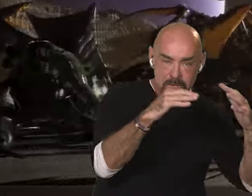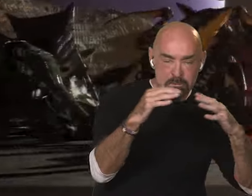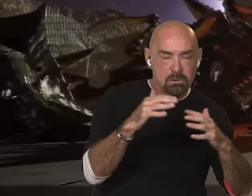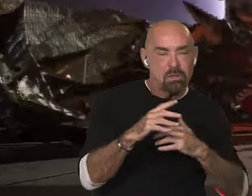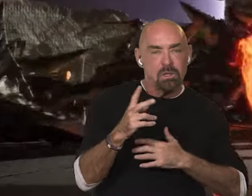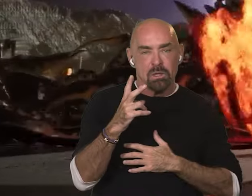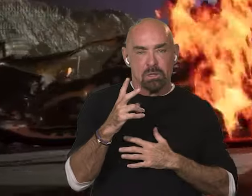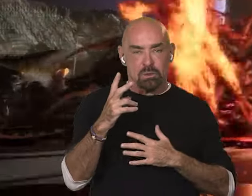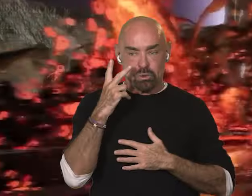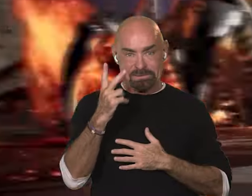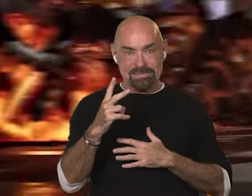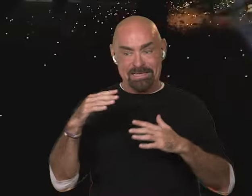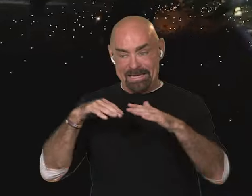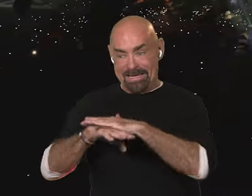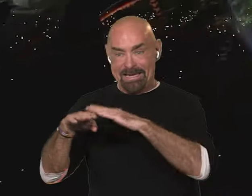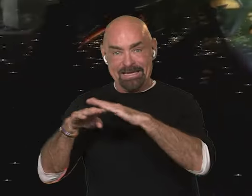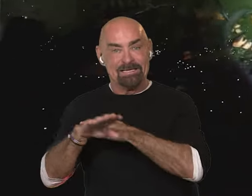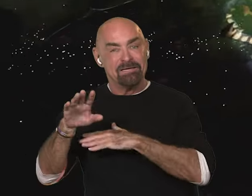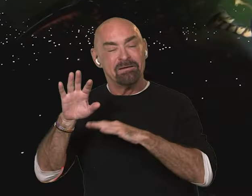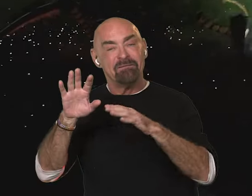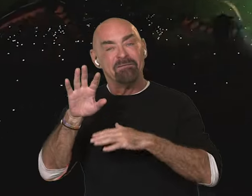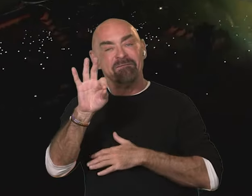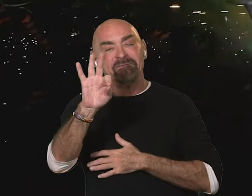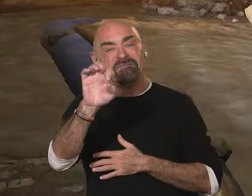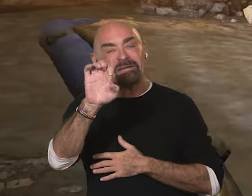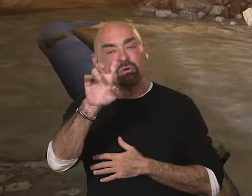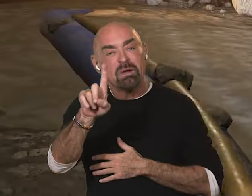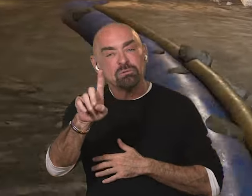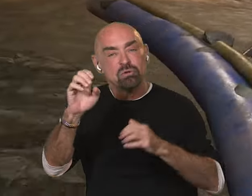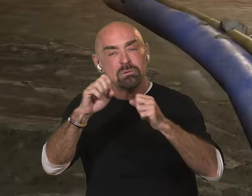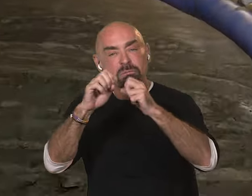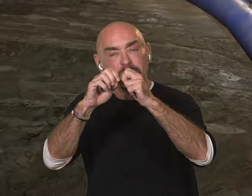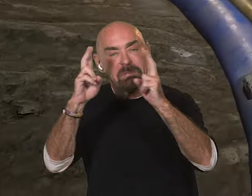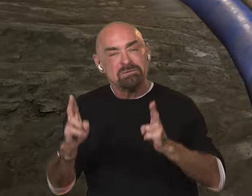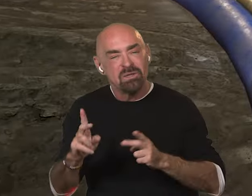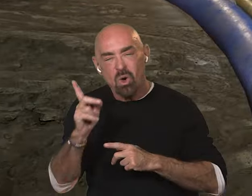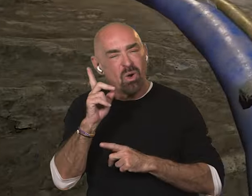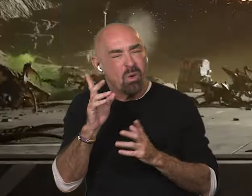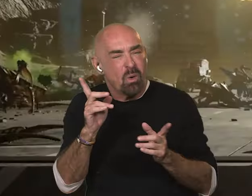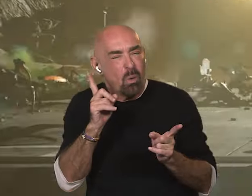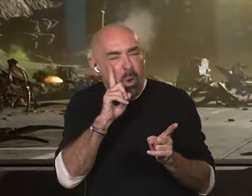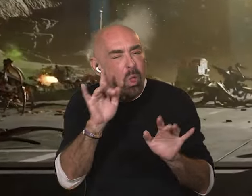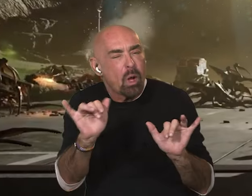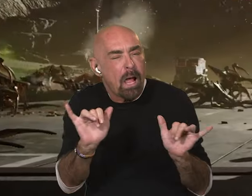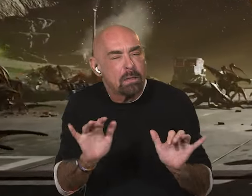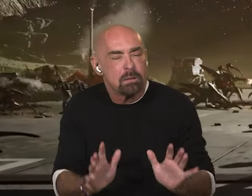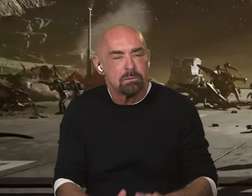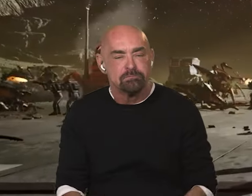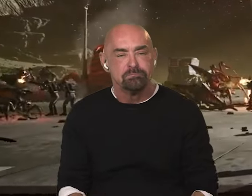an opportunity to see what battling the bugs inside Federation buildings is really like.